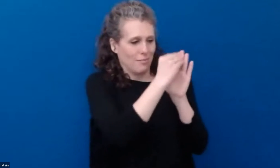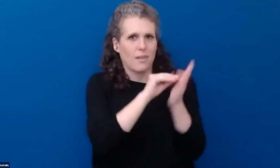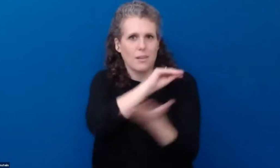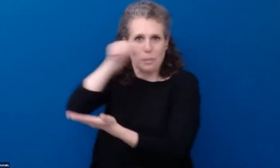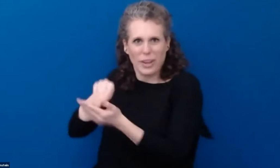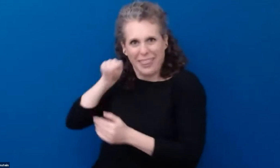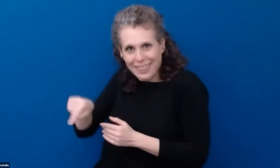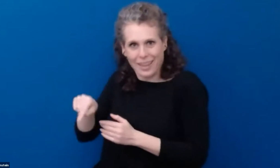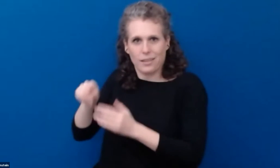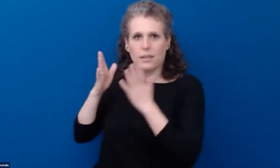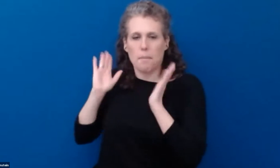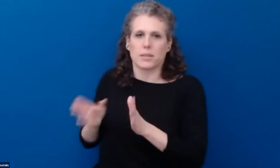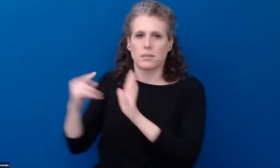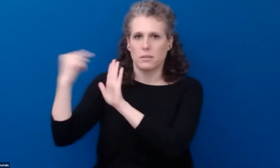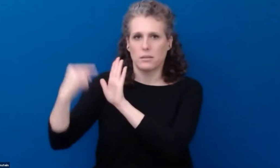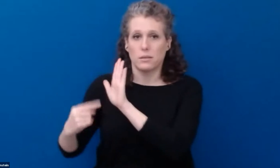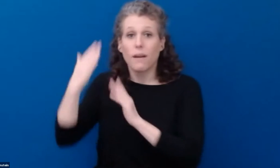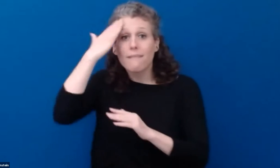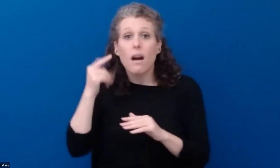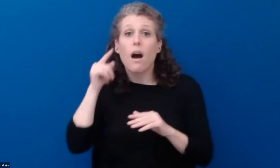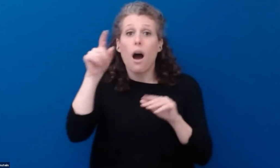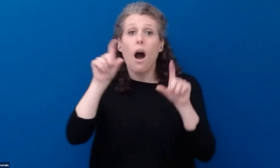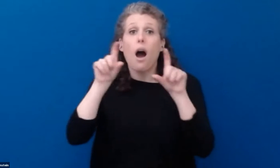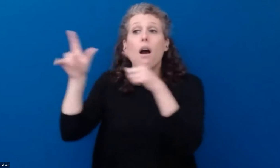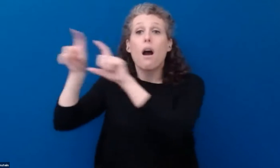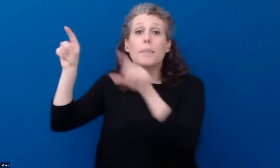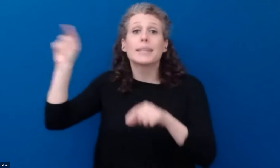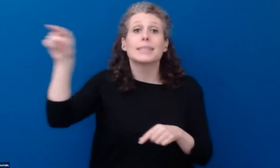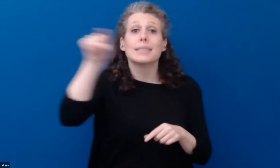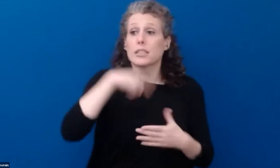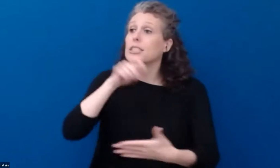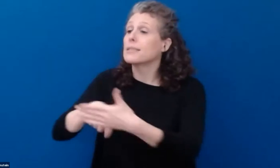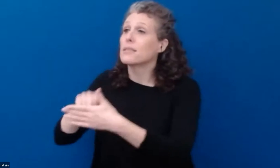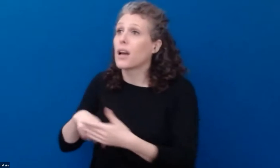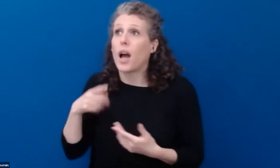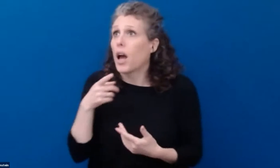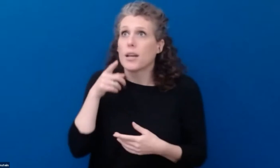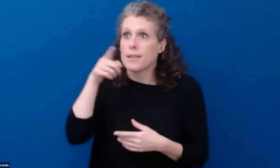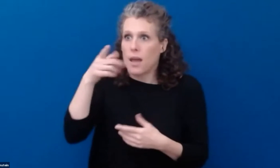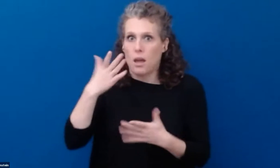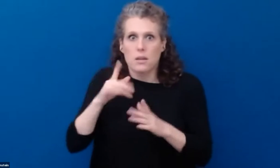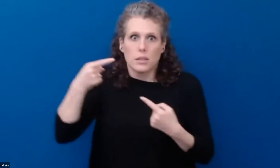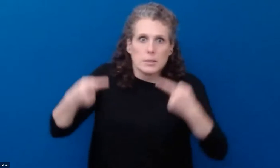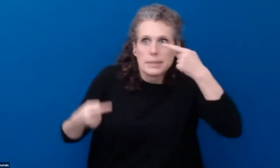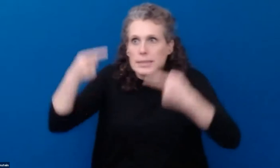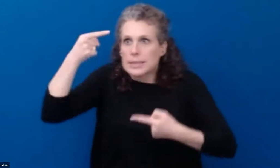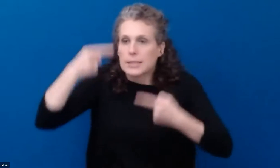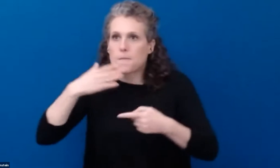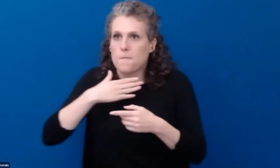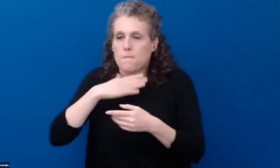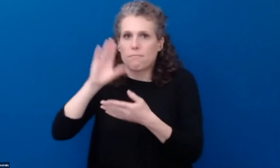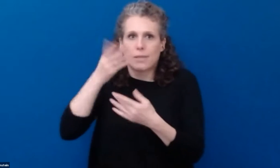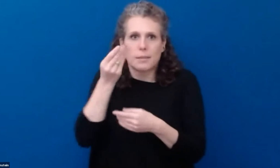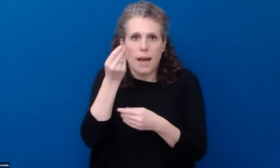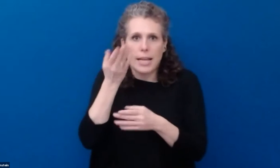the suppliers probably only do what they are asked to do in order to be the lowest bidder for those. So